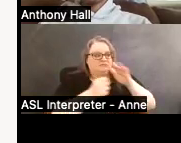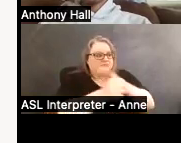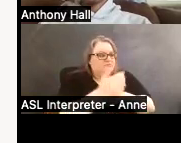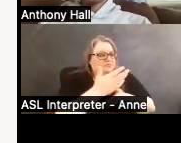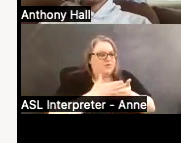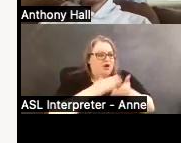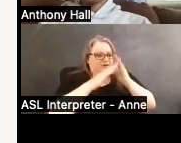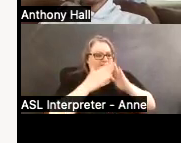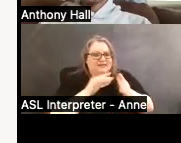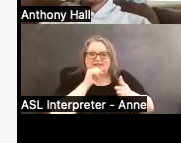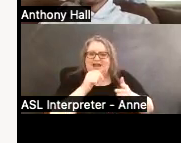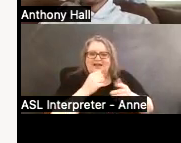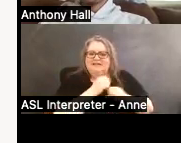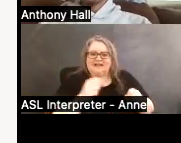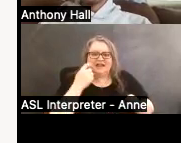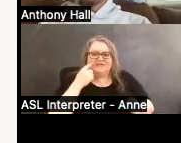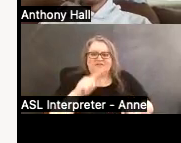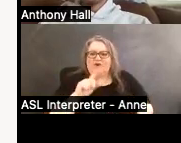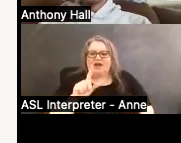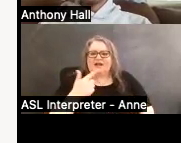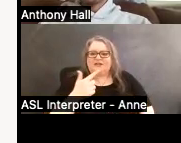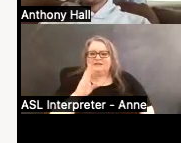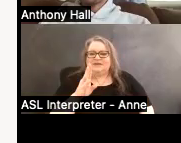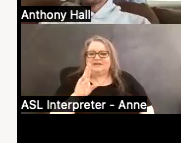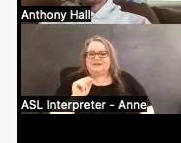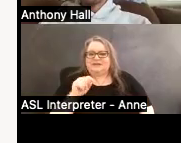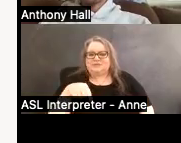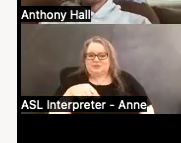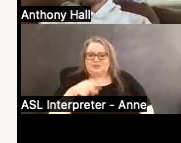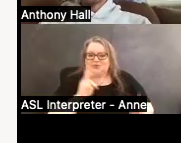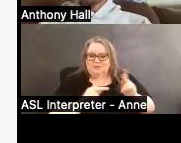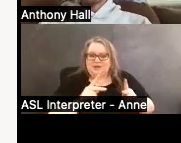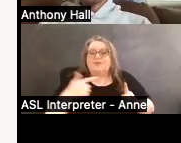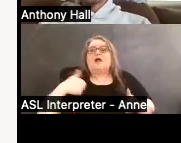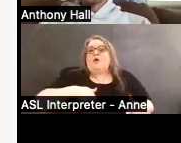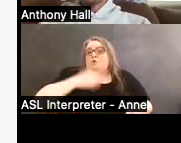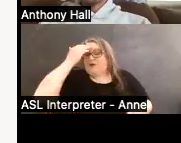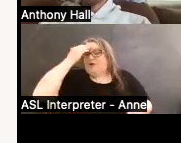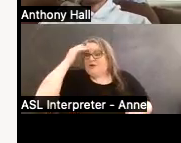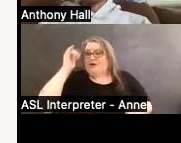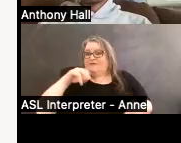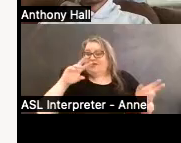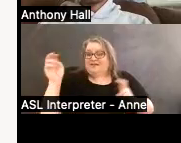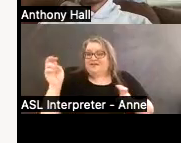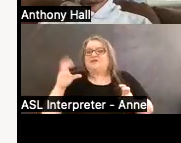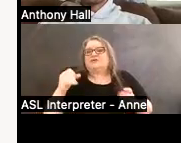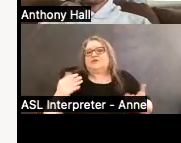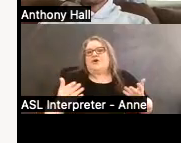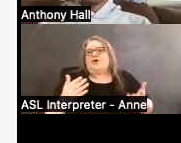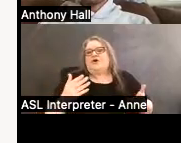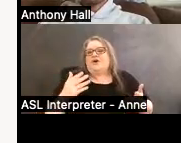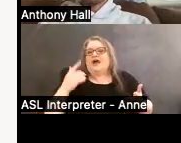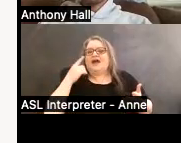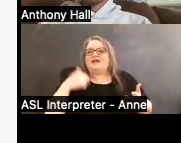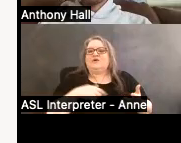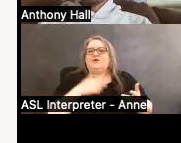for LGBTQ people. Right. And that's something that we're aware of. So I just think that we have a better